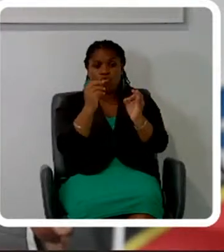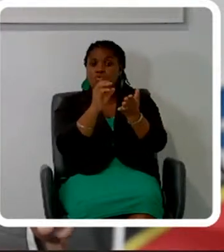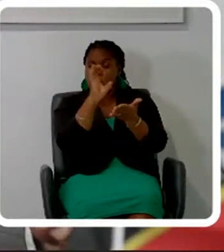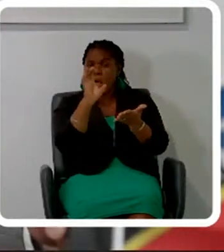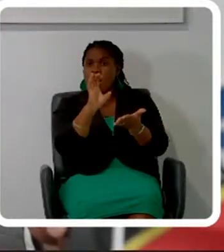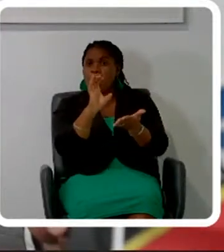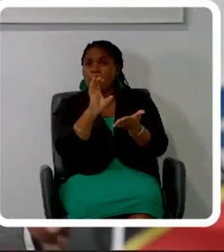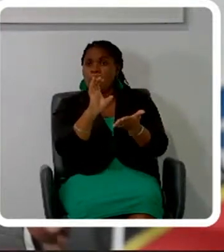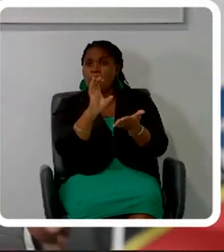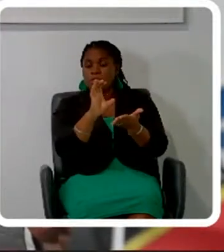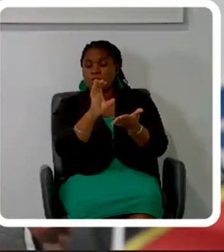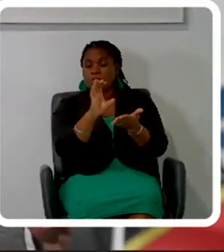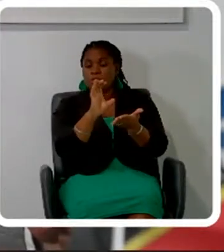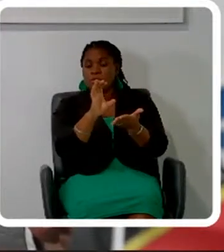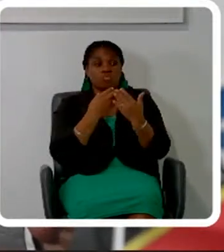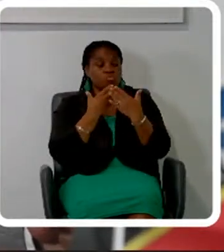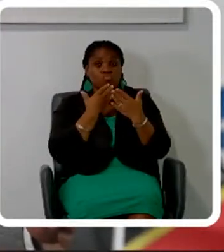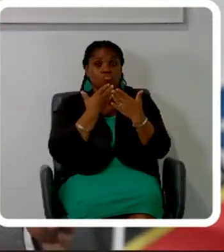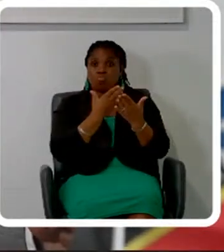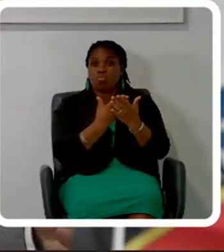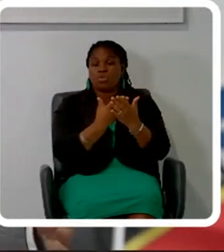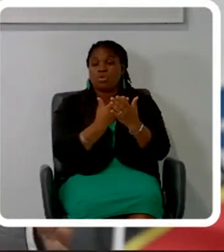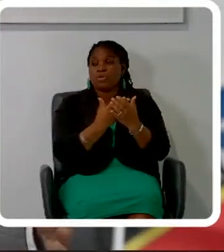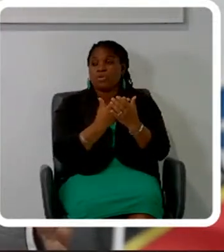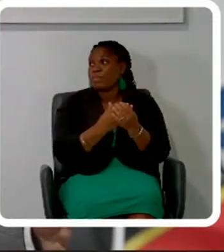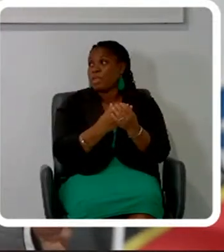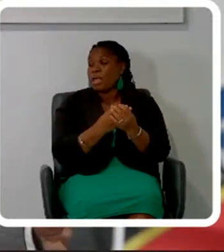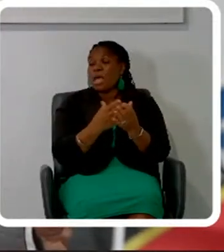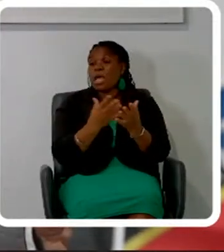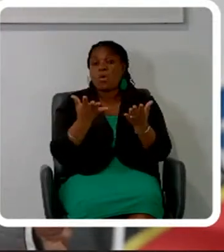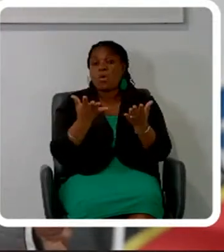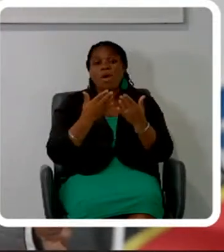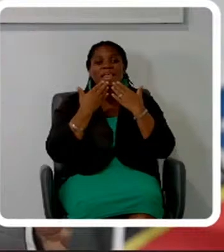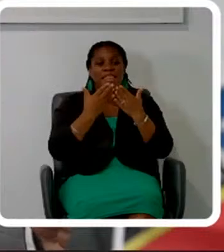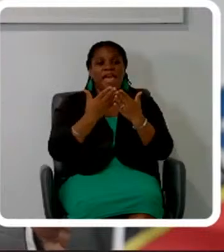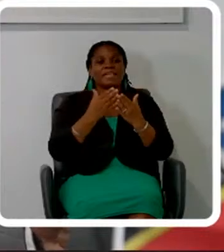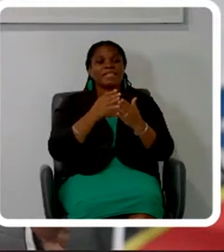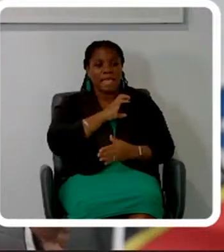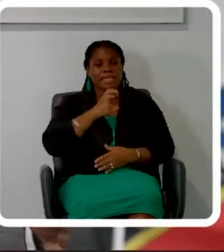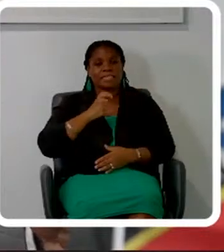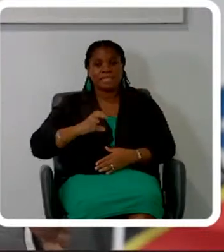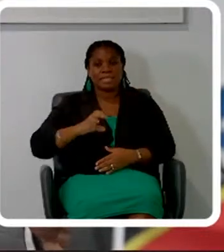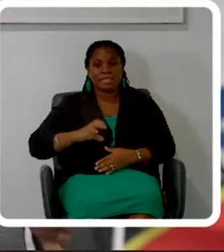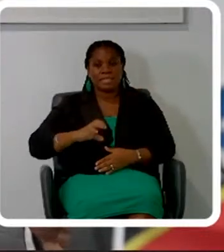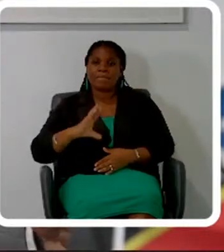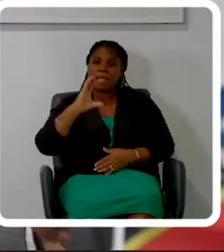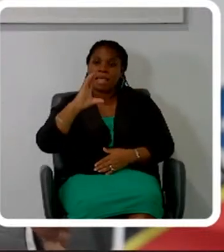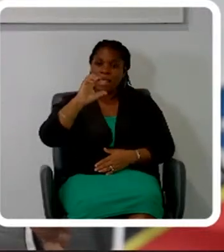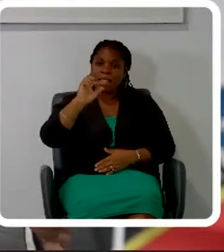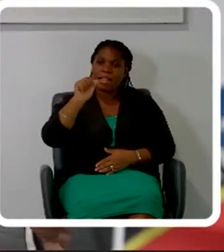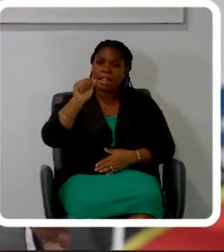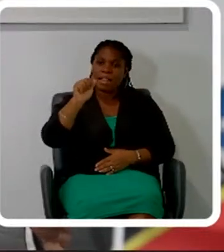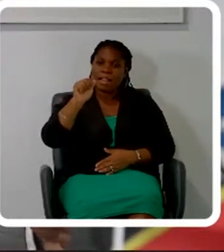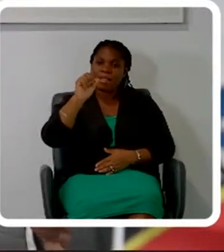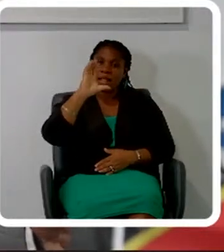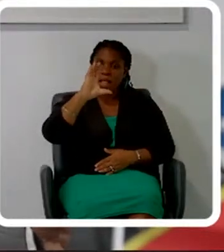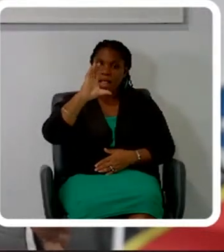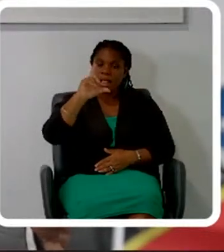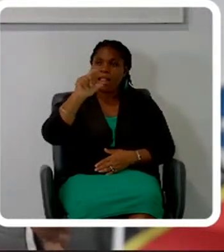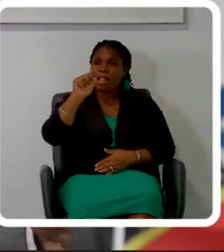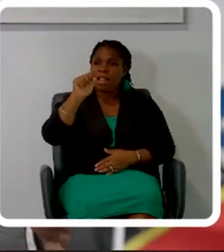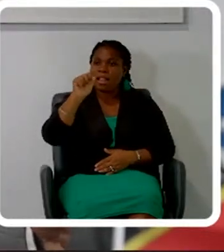is unheard of. And I want to thank Her Excellency, Hadia Claxton, Special Envoy,